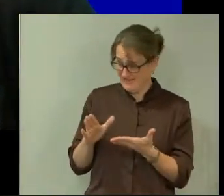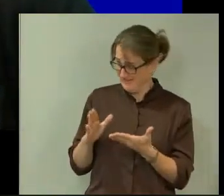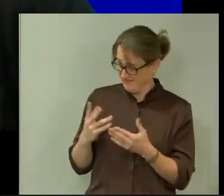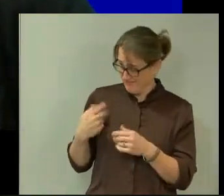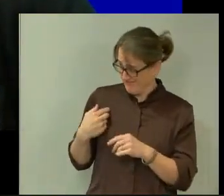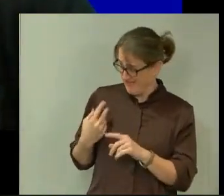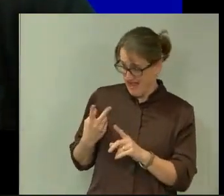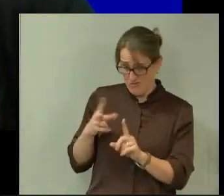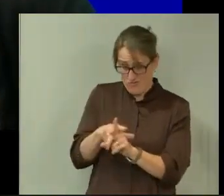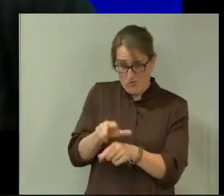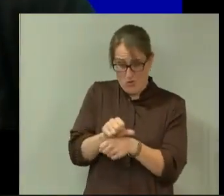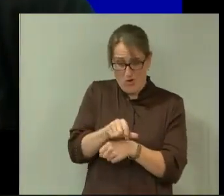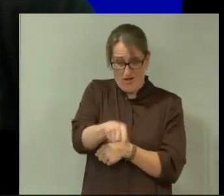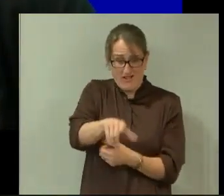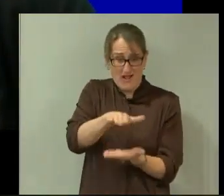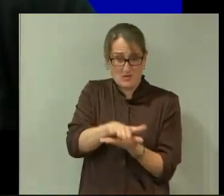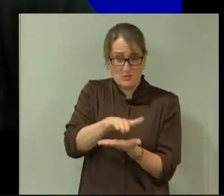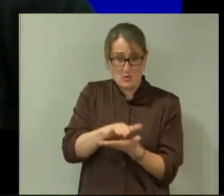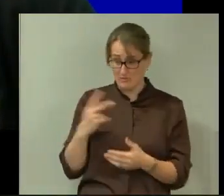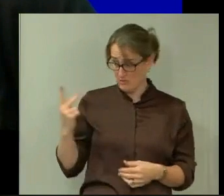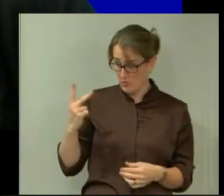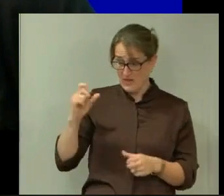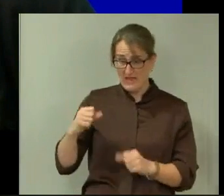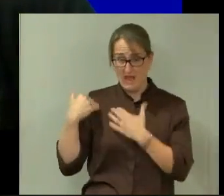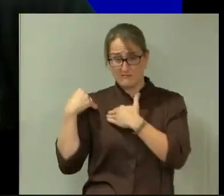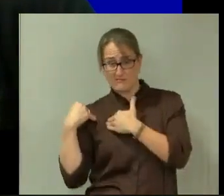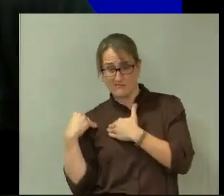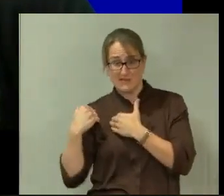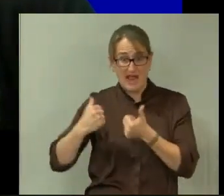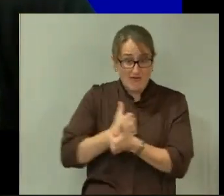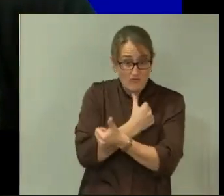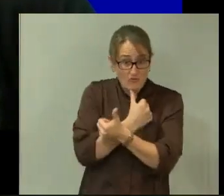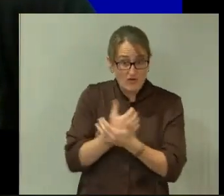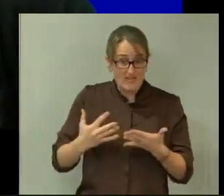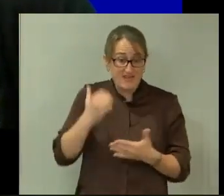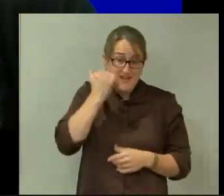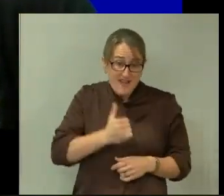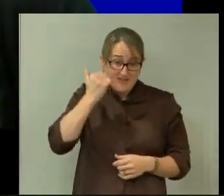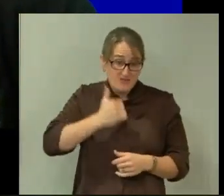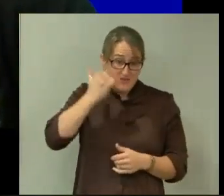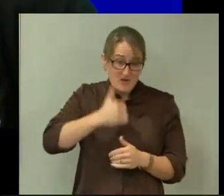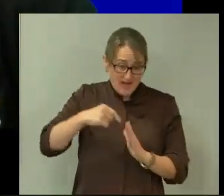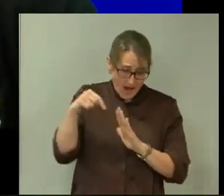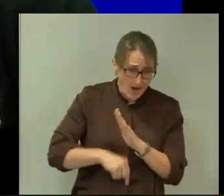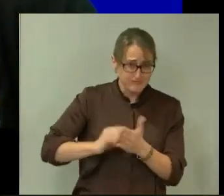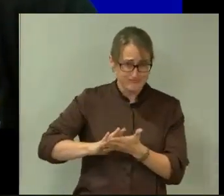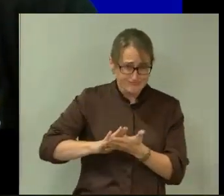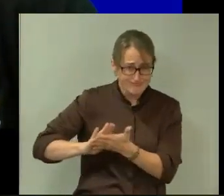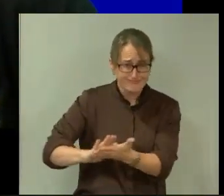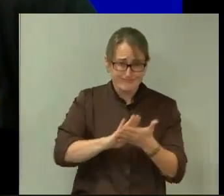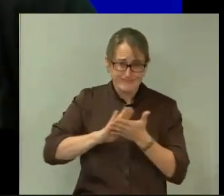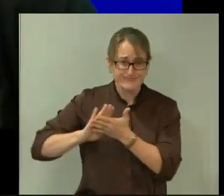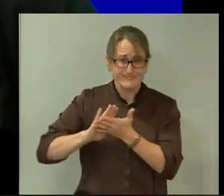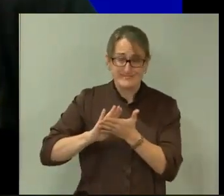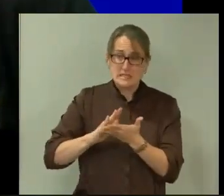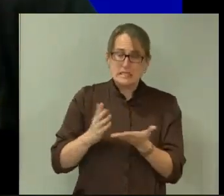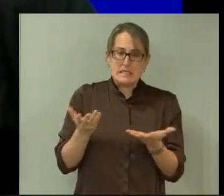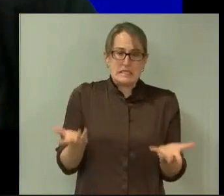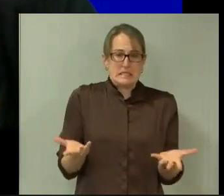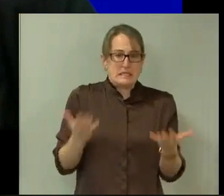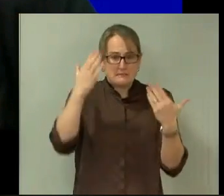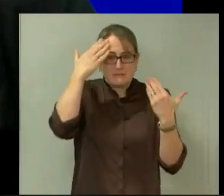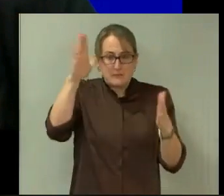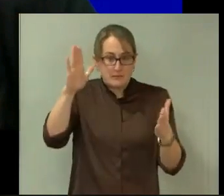would be able to keep up with the demand of constantly sanitizing the school. So we really are going to need to